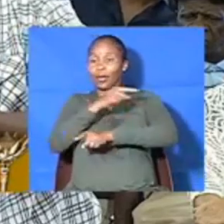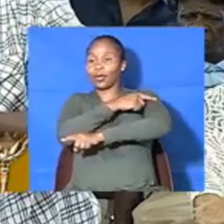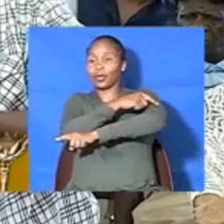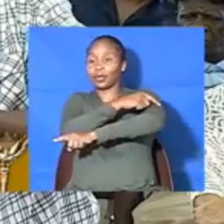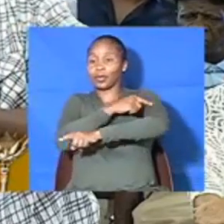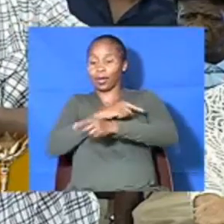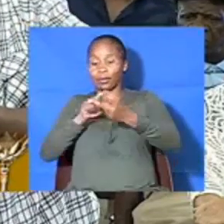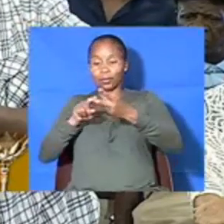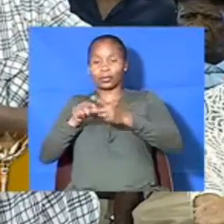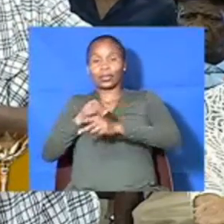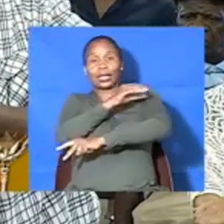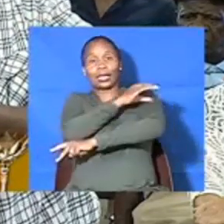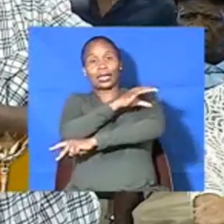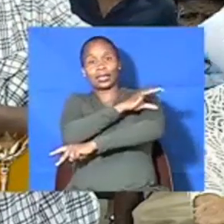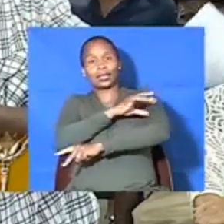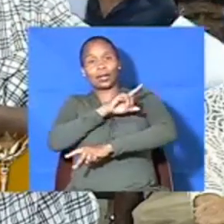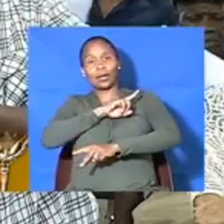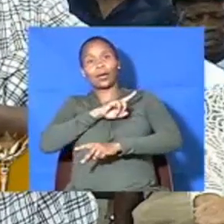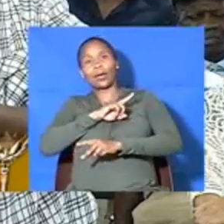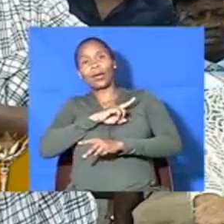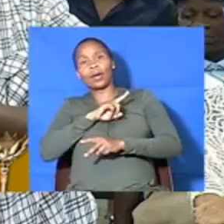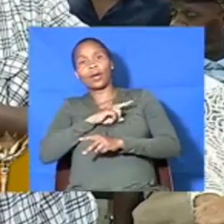paying.